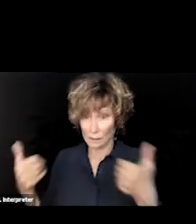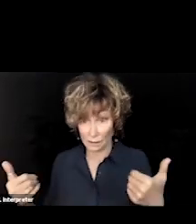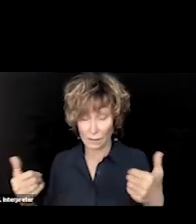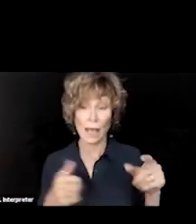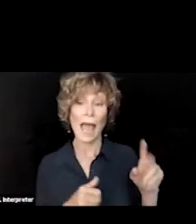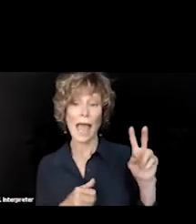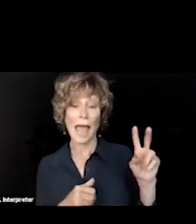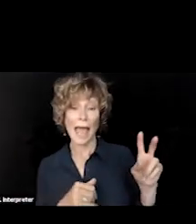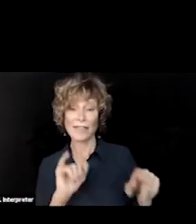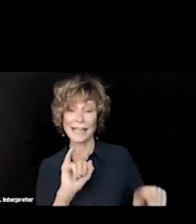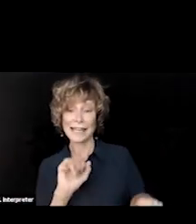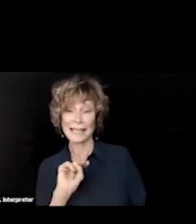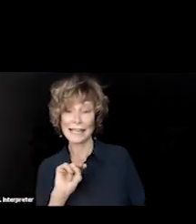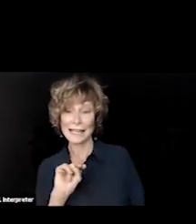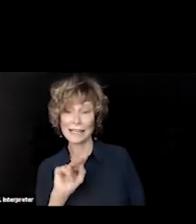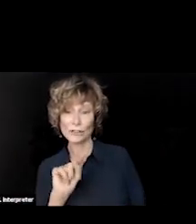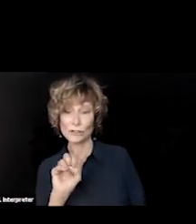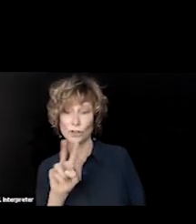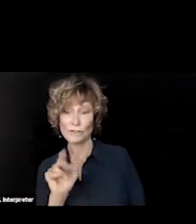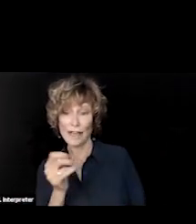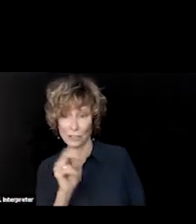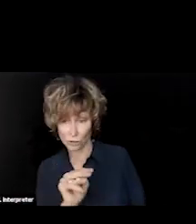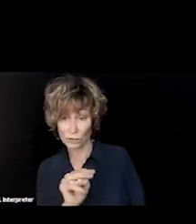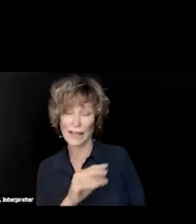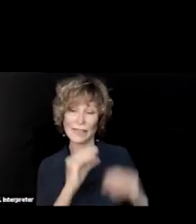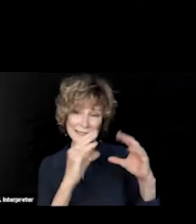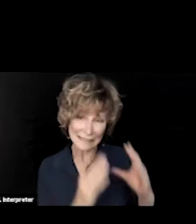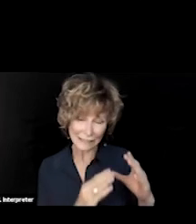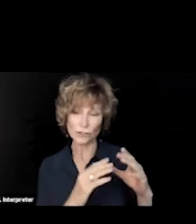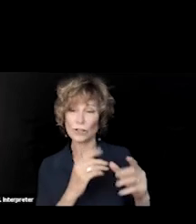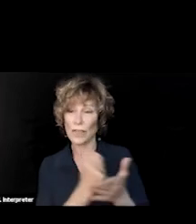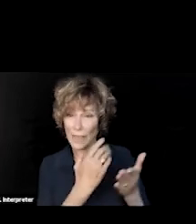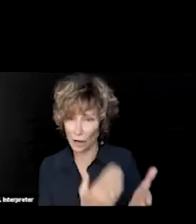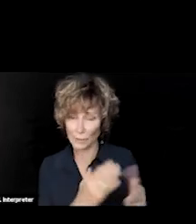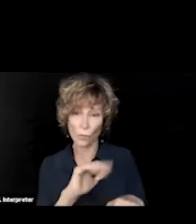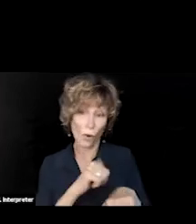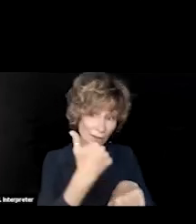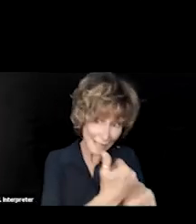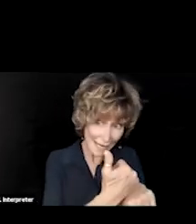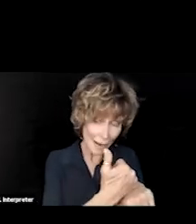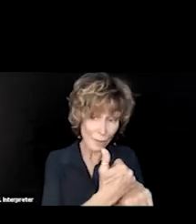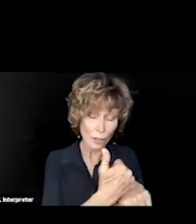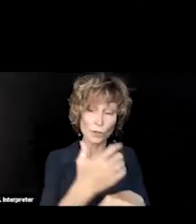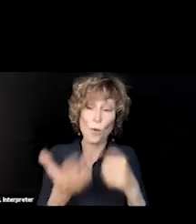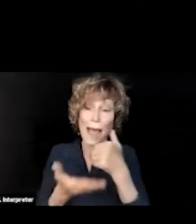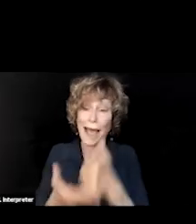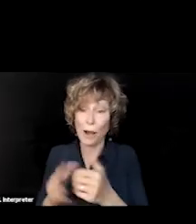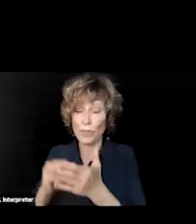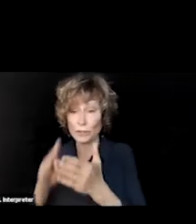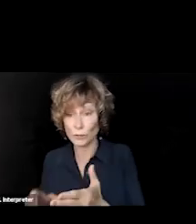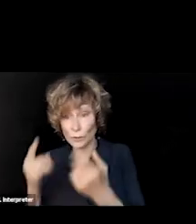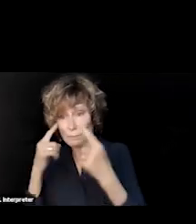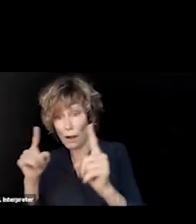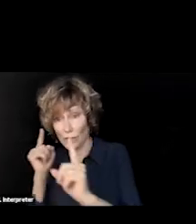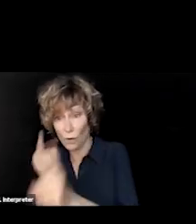second, the intervention that teachers, therapists, paraprofessionals, counselors will implement to achieve that goal. What strategy are they